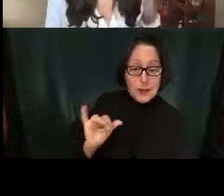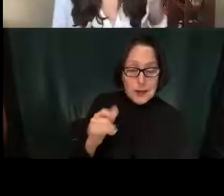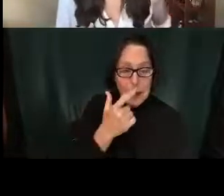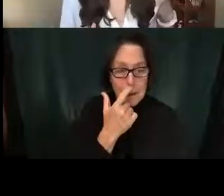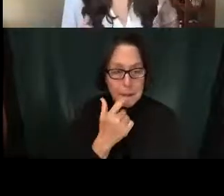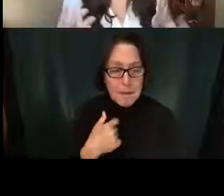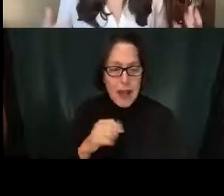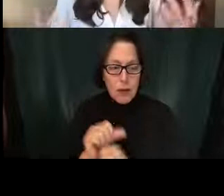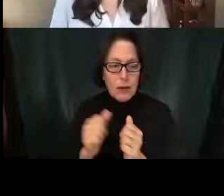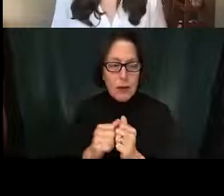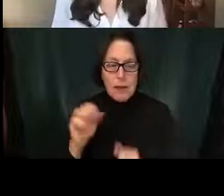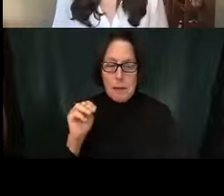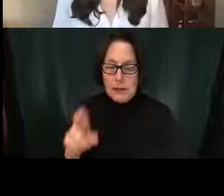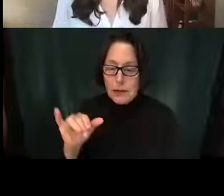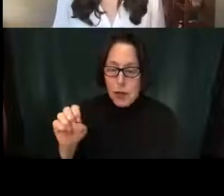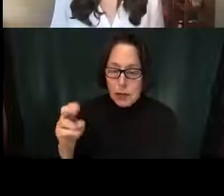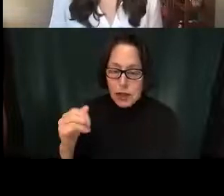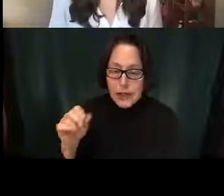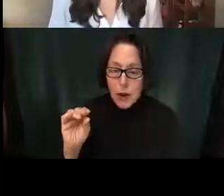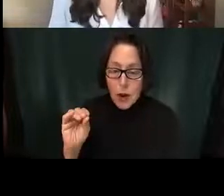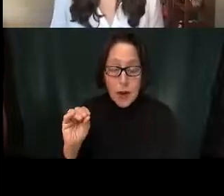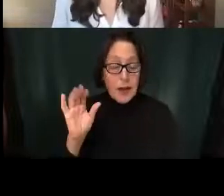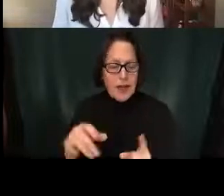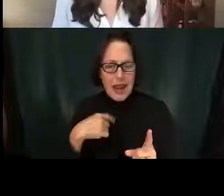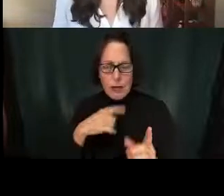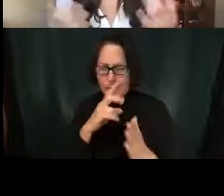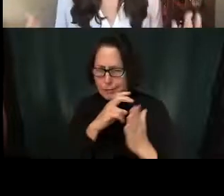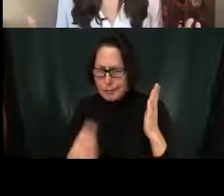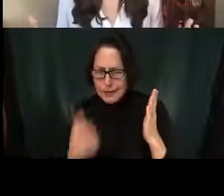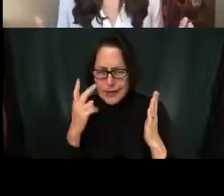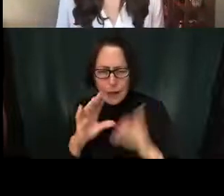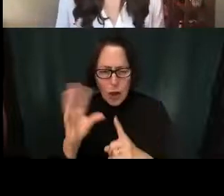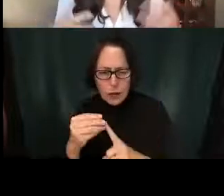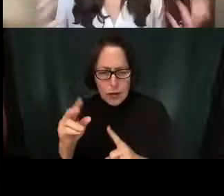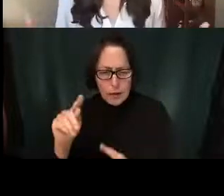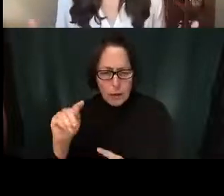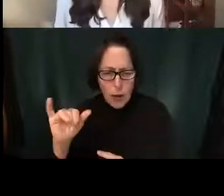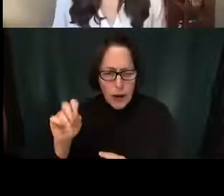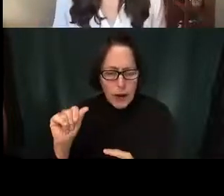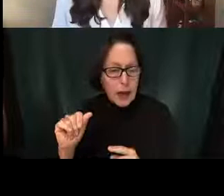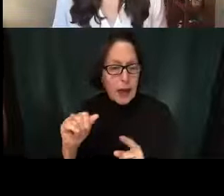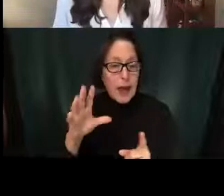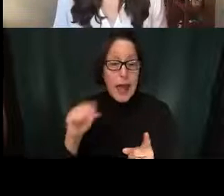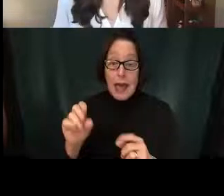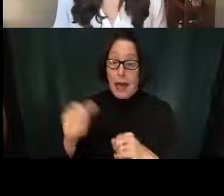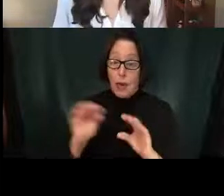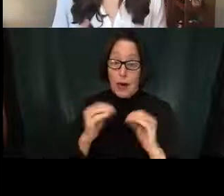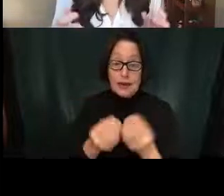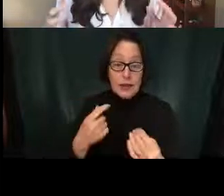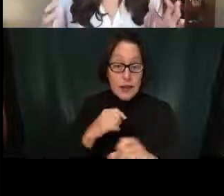Mr. Yoshino and really diving into the culture of Toyota from his perspective, as well as the organizations that I've worked in as